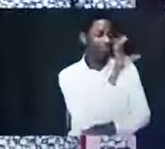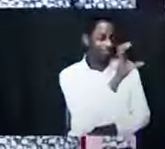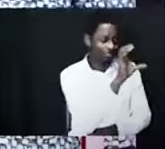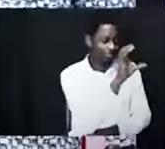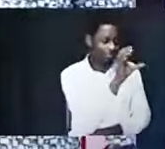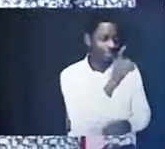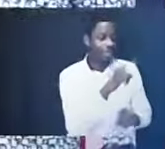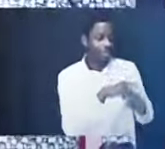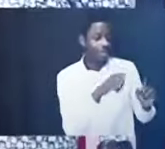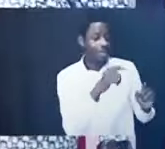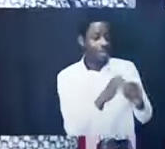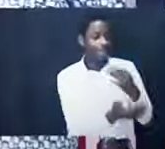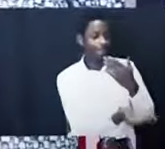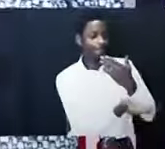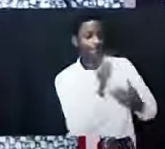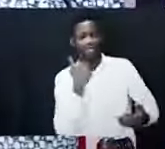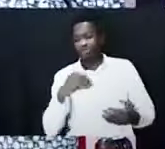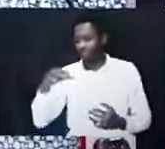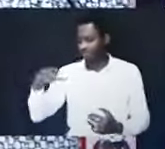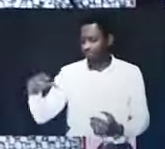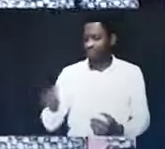teach about the fact that